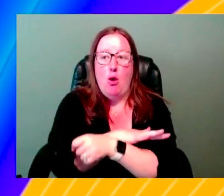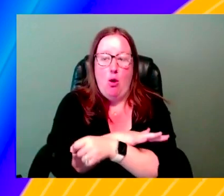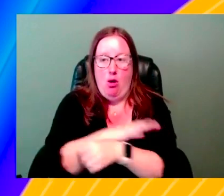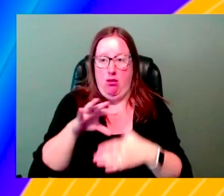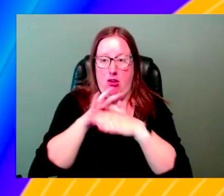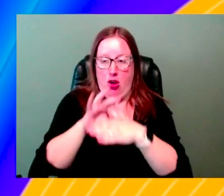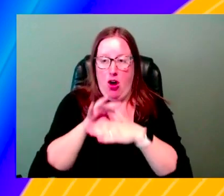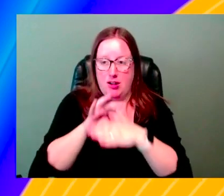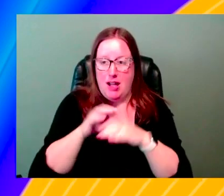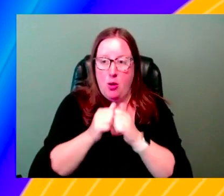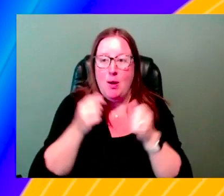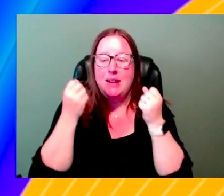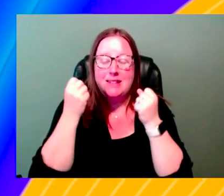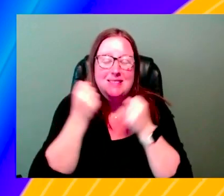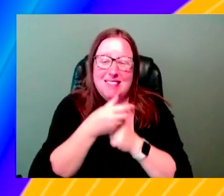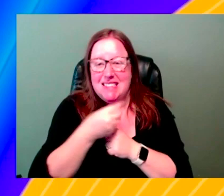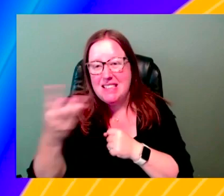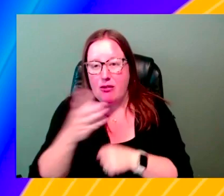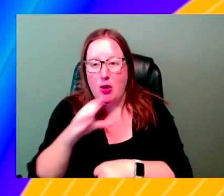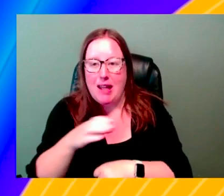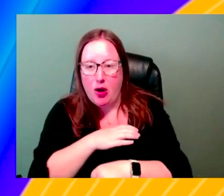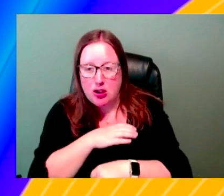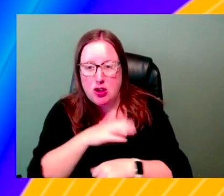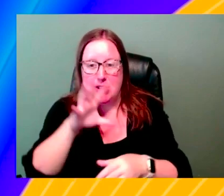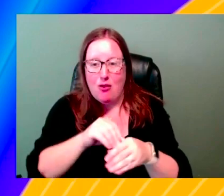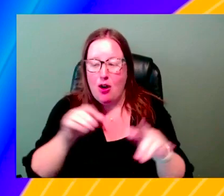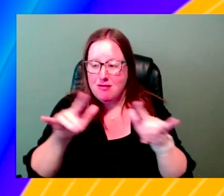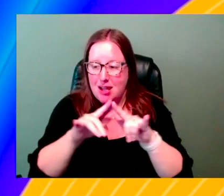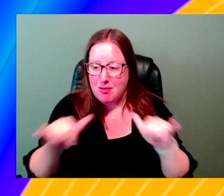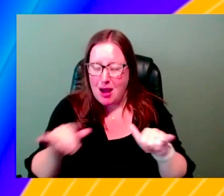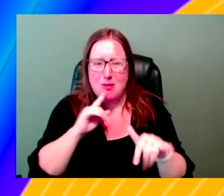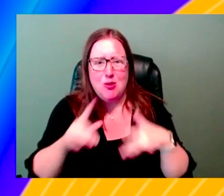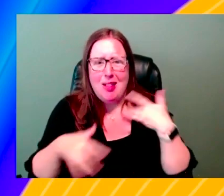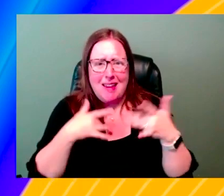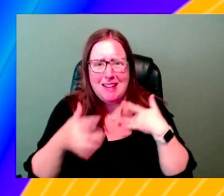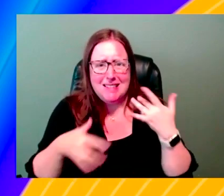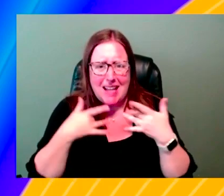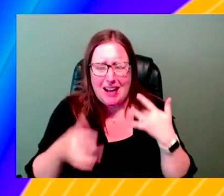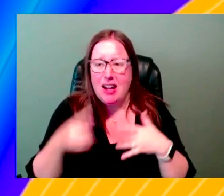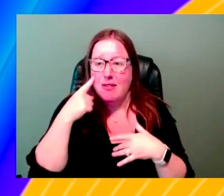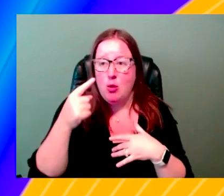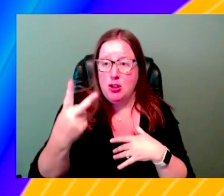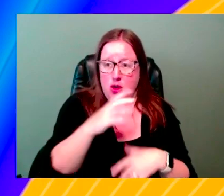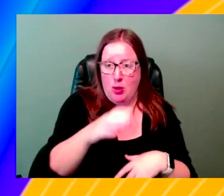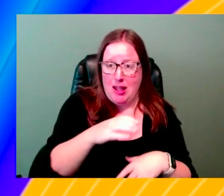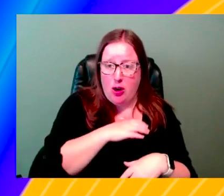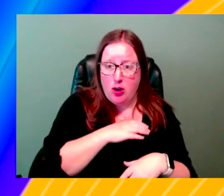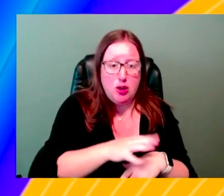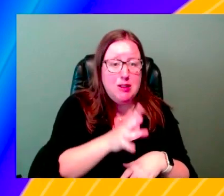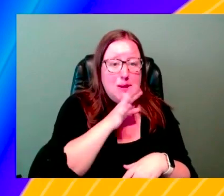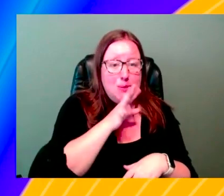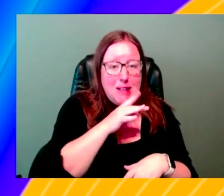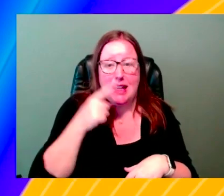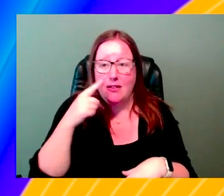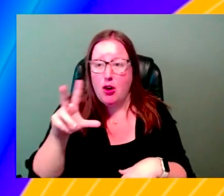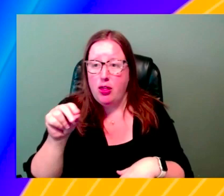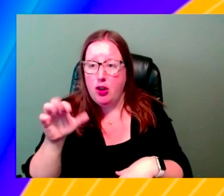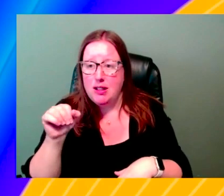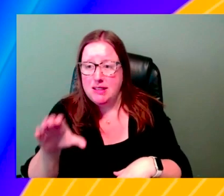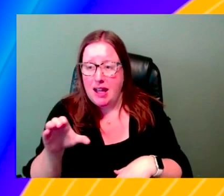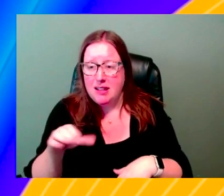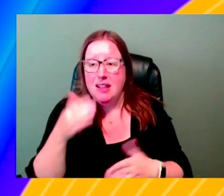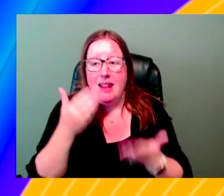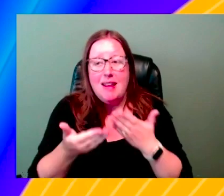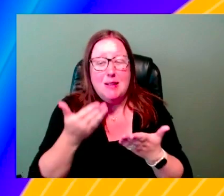characters interacting with each other. And again, that's so exciting. Today, to produce a scene of 2 characters speaking to each other for 30 seconds, that's probably a 3 to 4